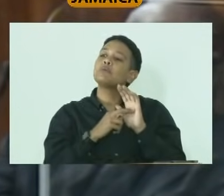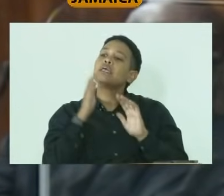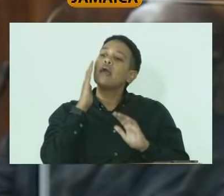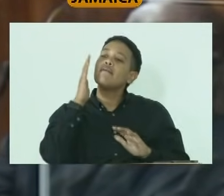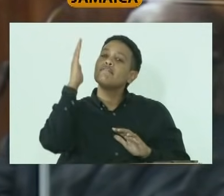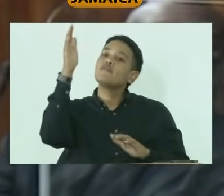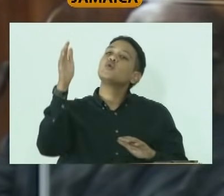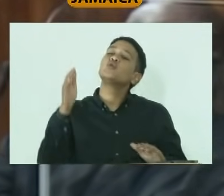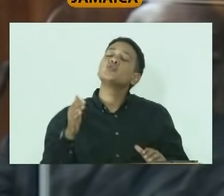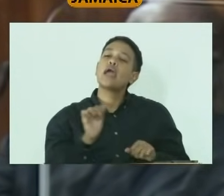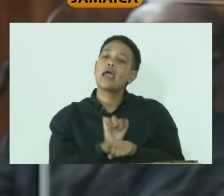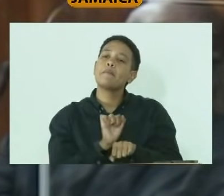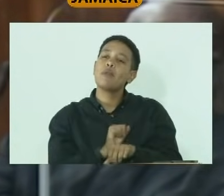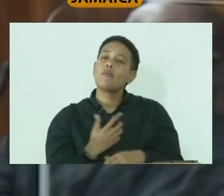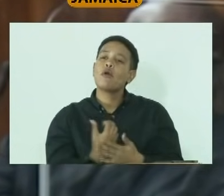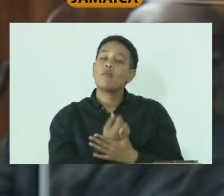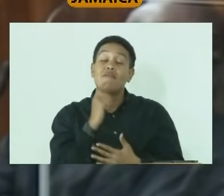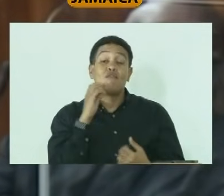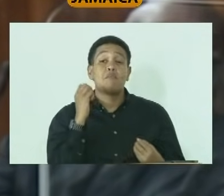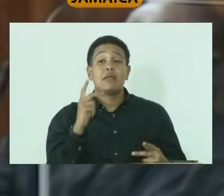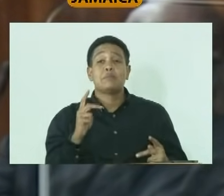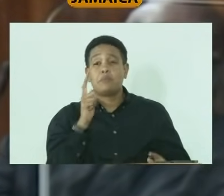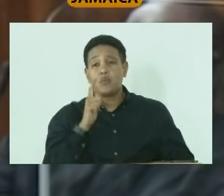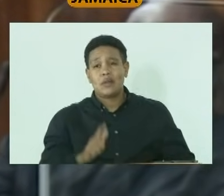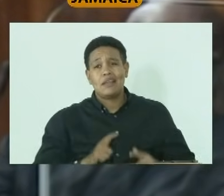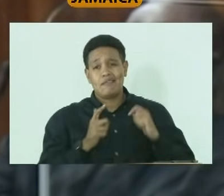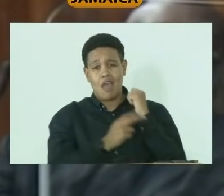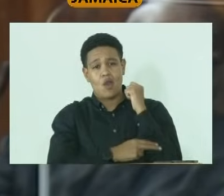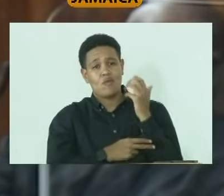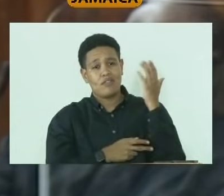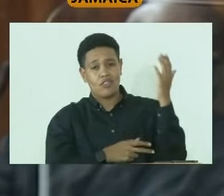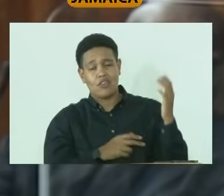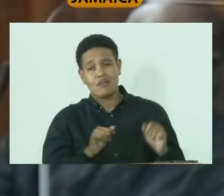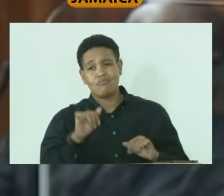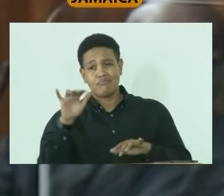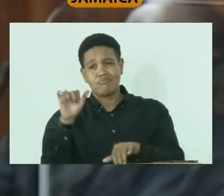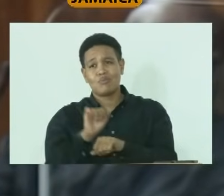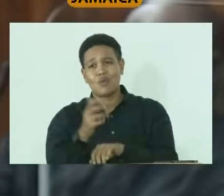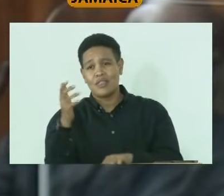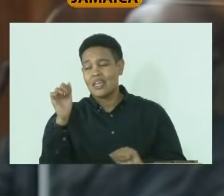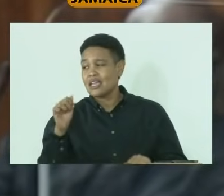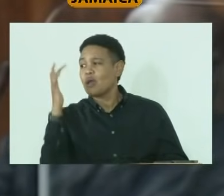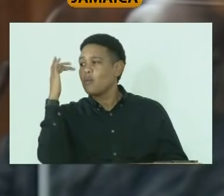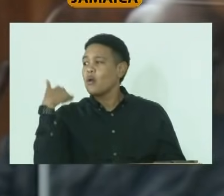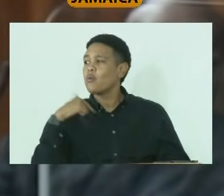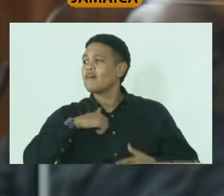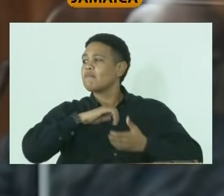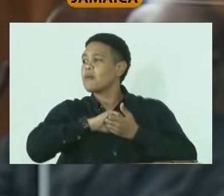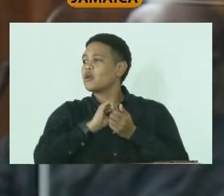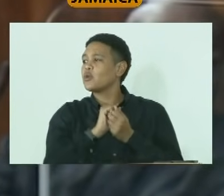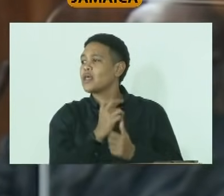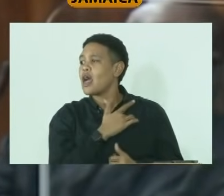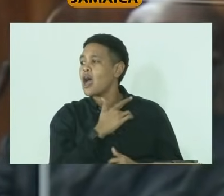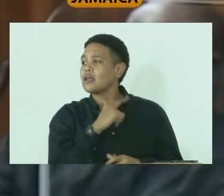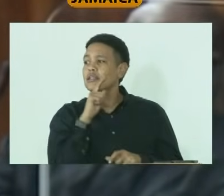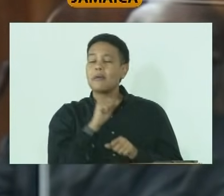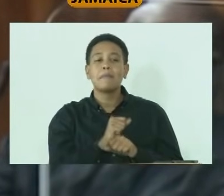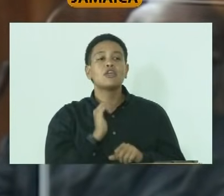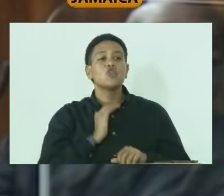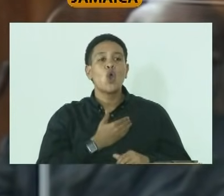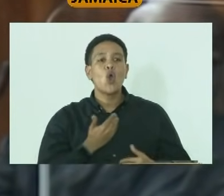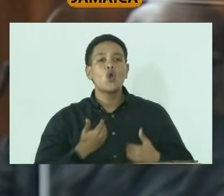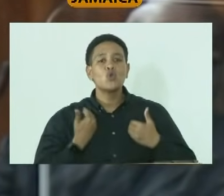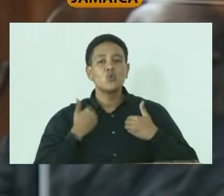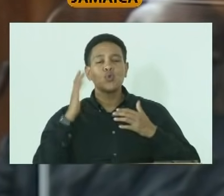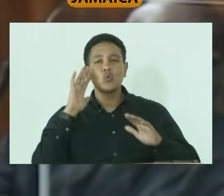employment opportunities for many residents in the constituency. This is why we have partnered with HEART to ensure that our youth will